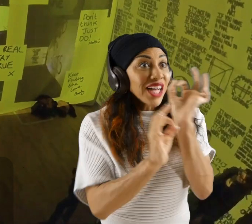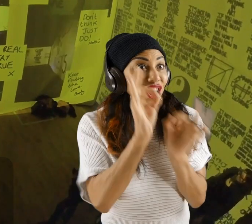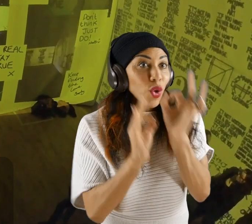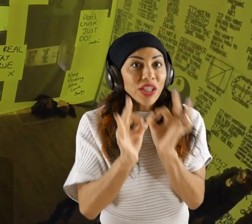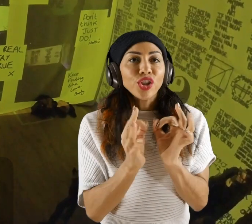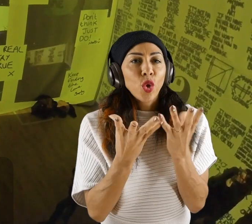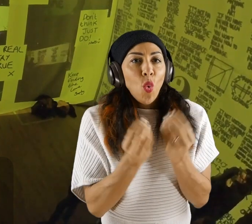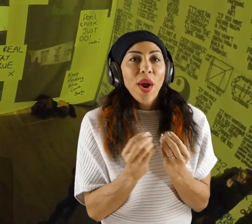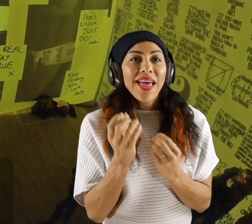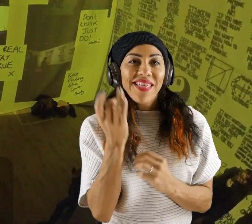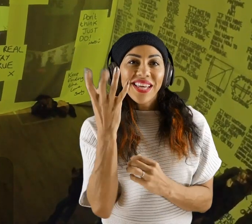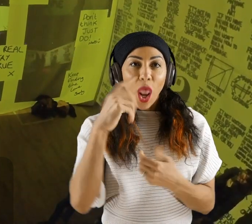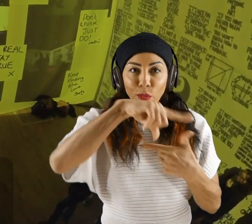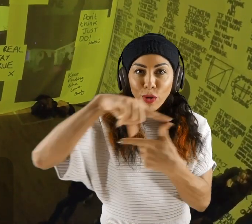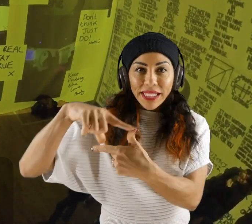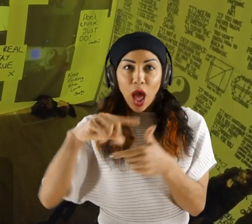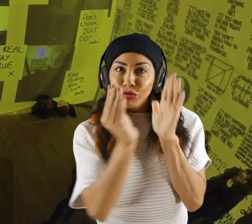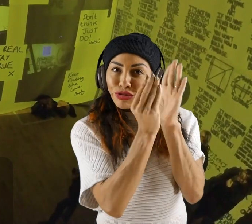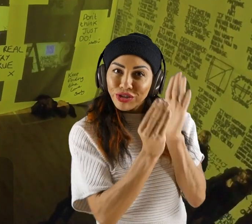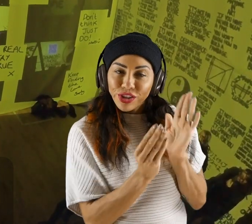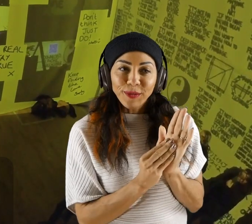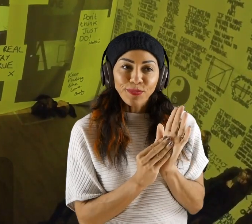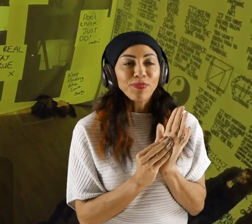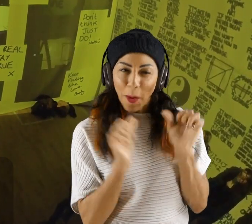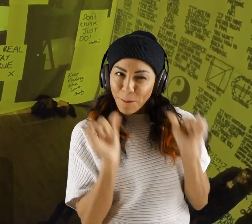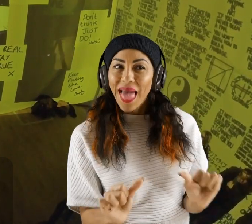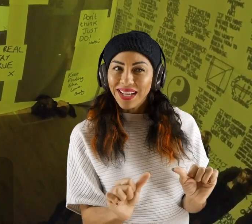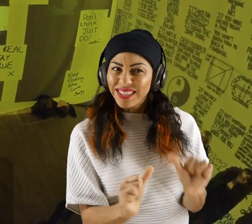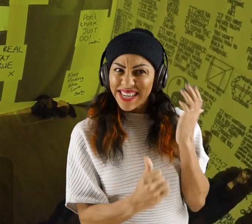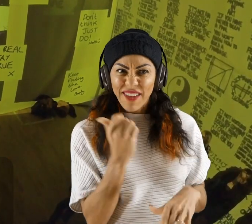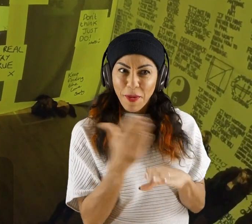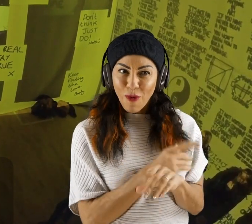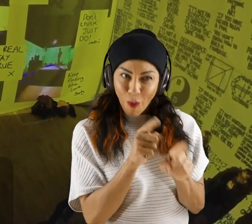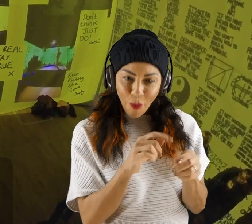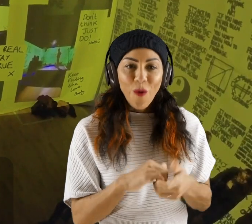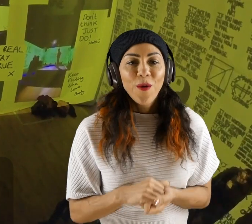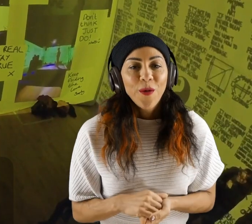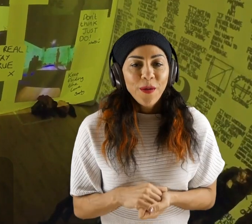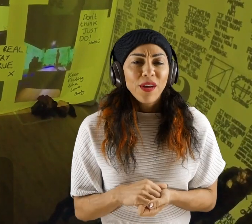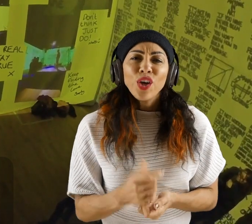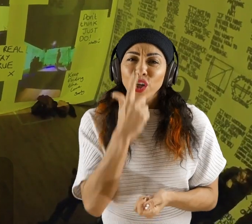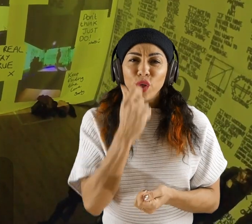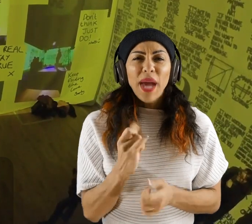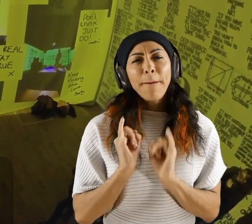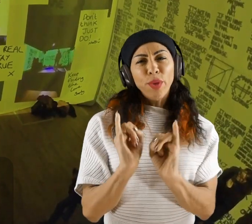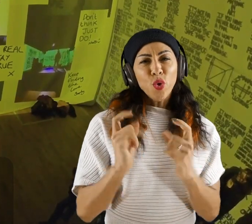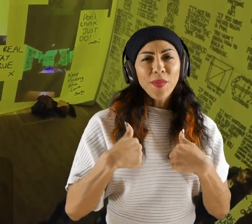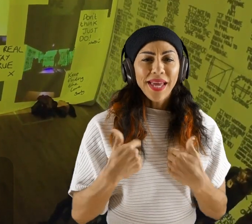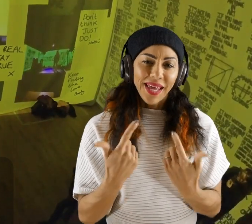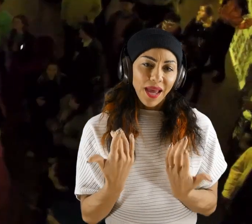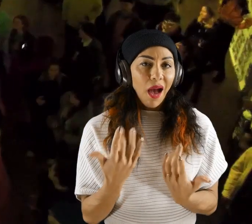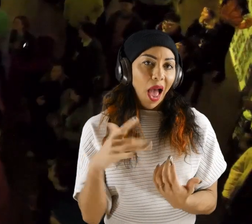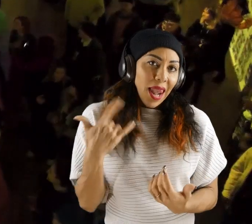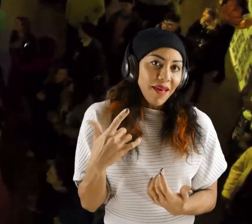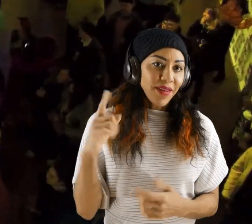bless up. I know it's gonna. You can boo me for this one. I do live in London.